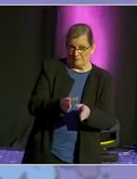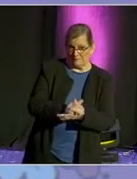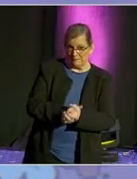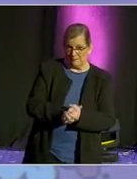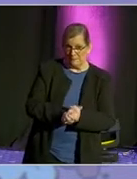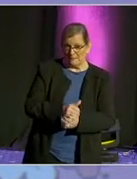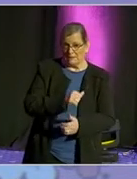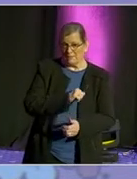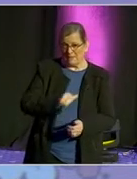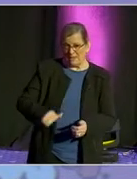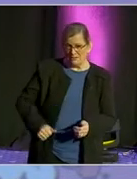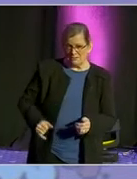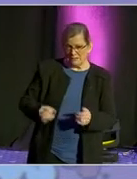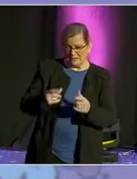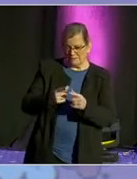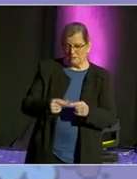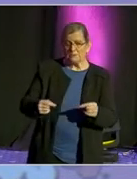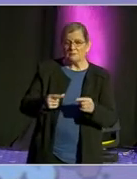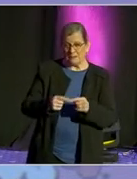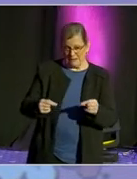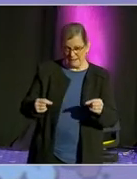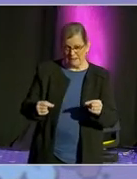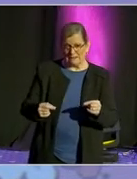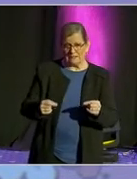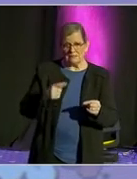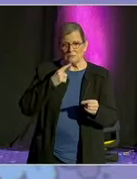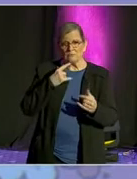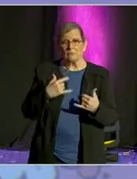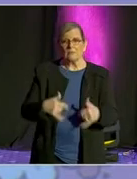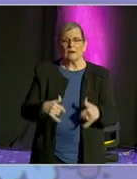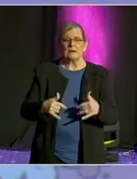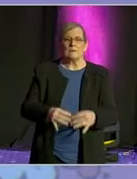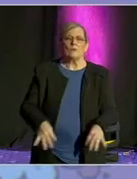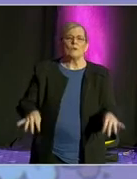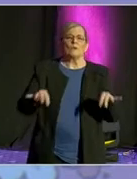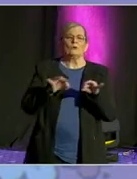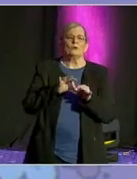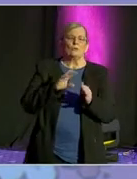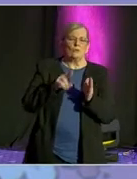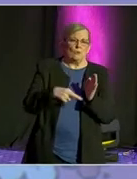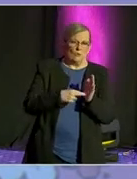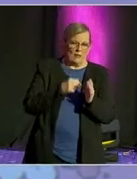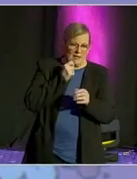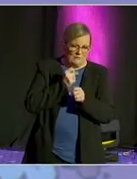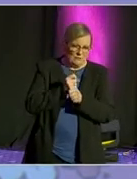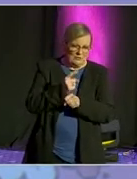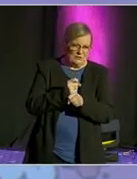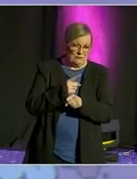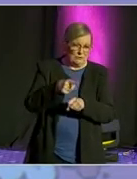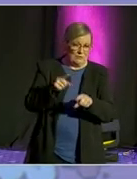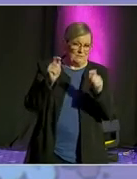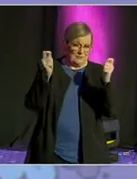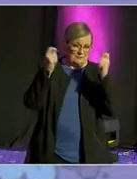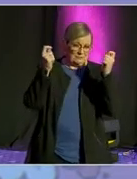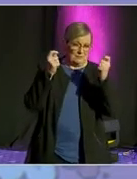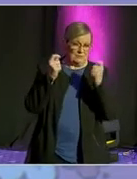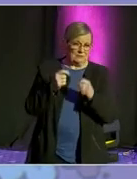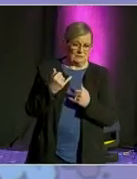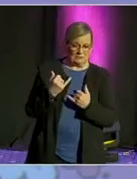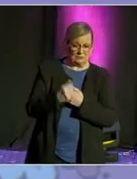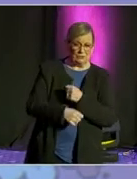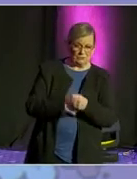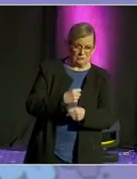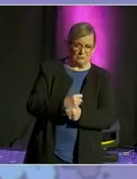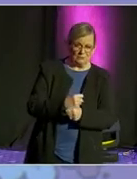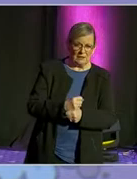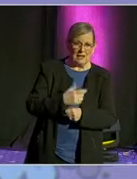has played an important role in the annual celebration of the National Cherry Blossom Festival. This year, we're privileged to